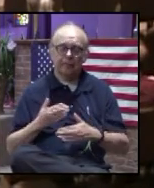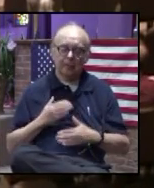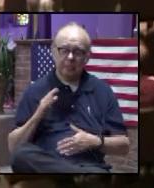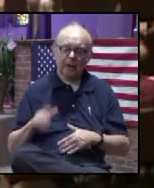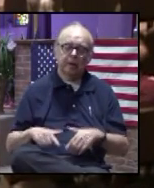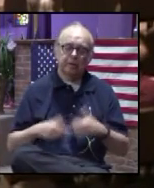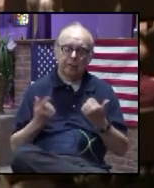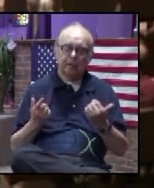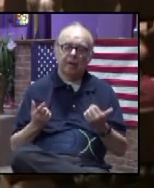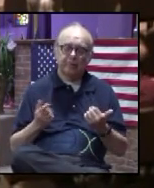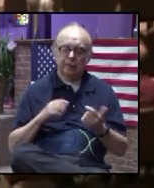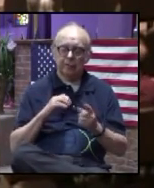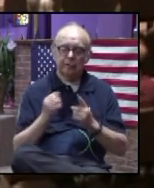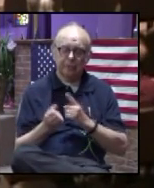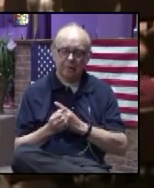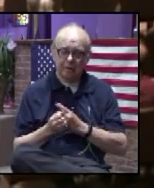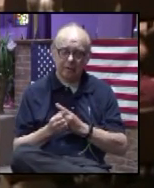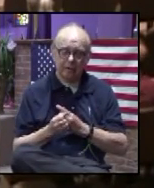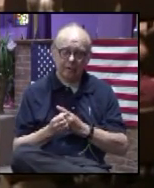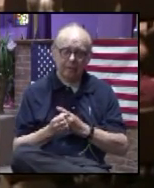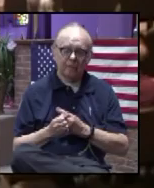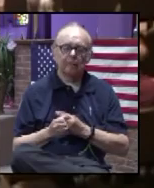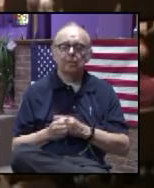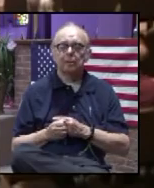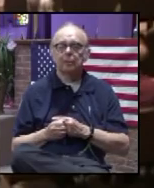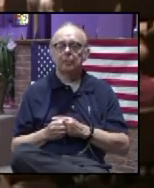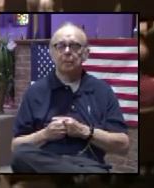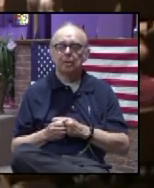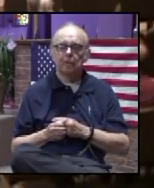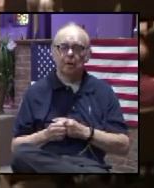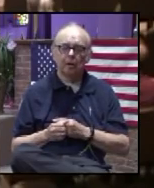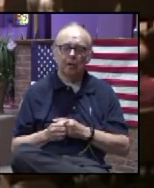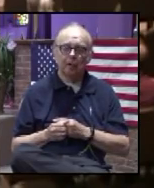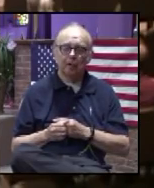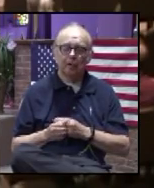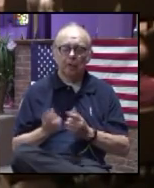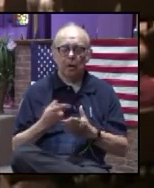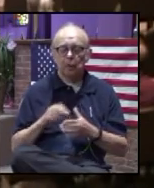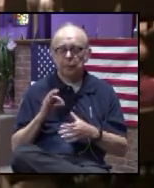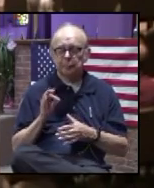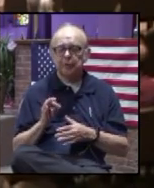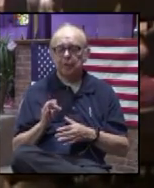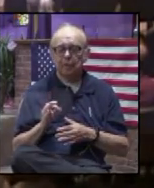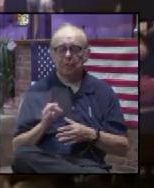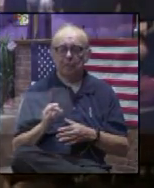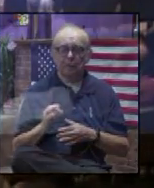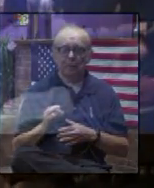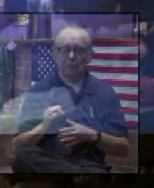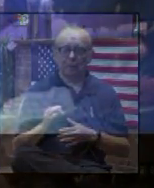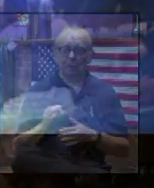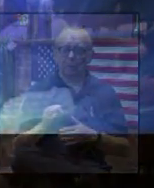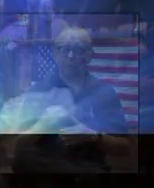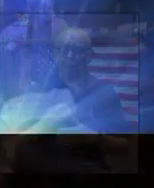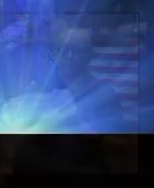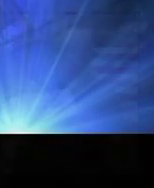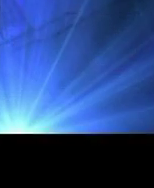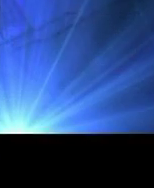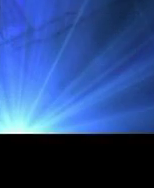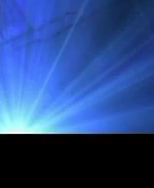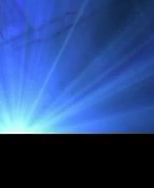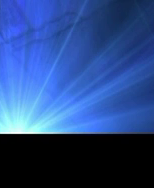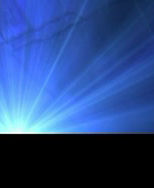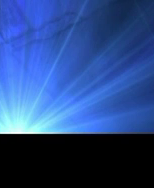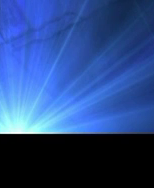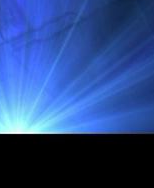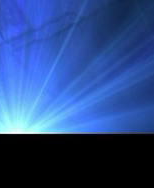that you need Him breathe life back into? Holy Spirit, breathe it this morning. Let's stand.